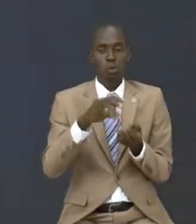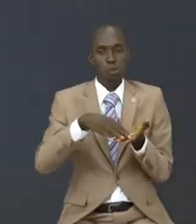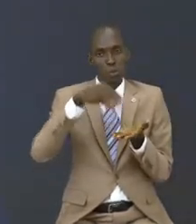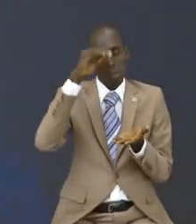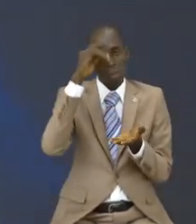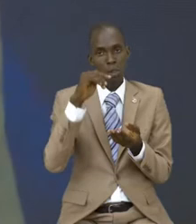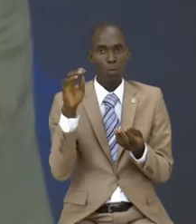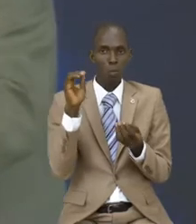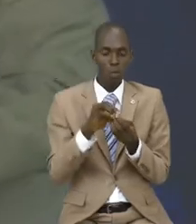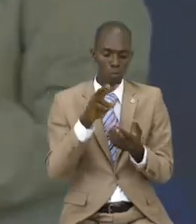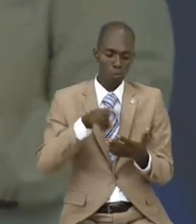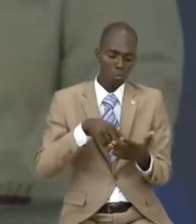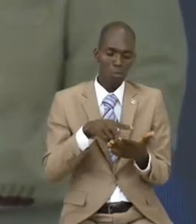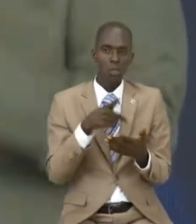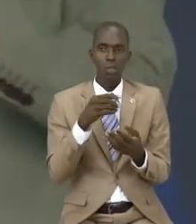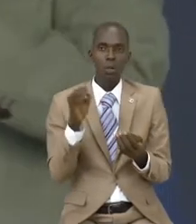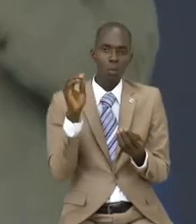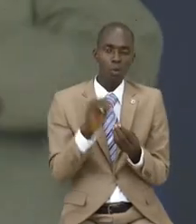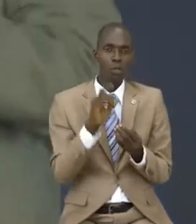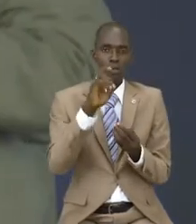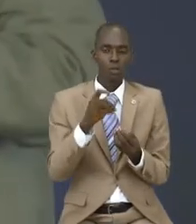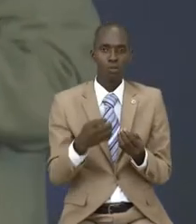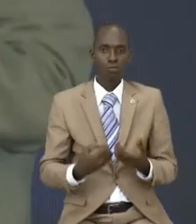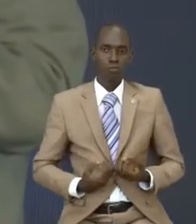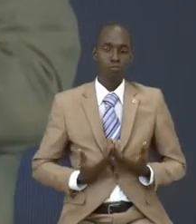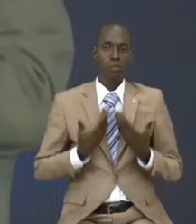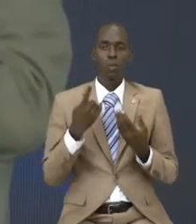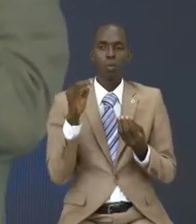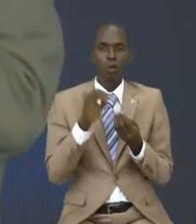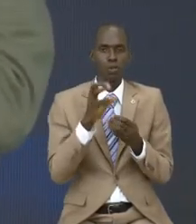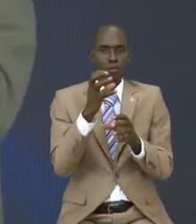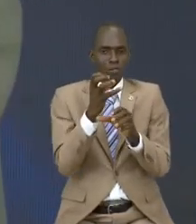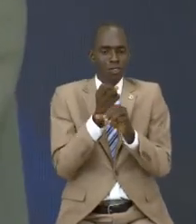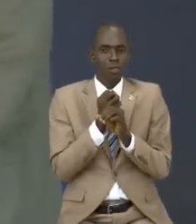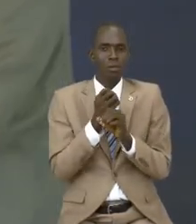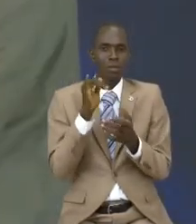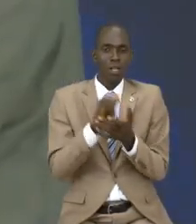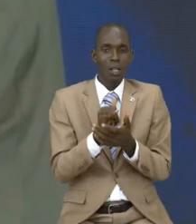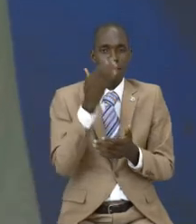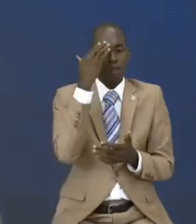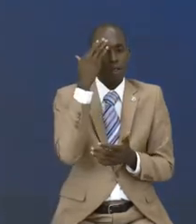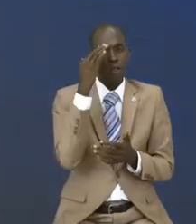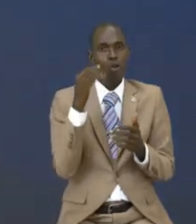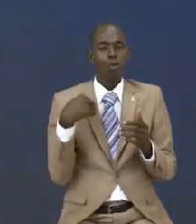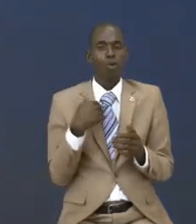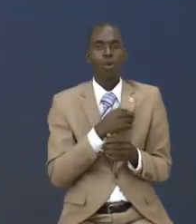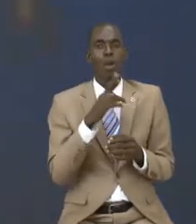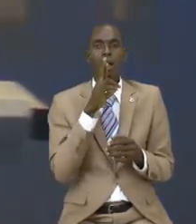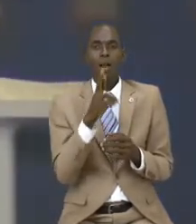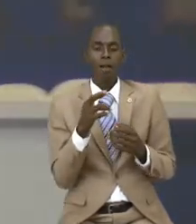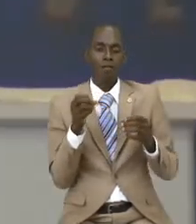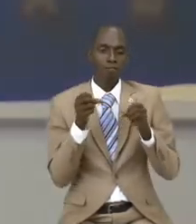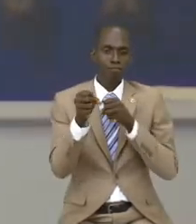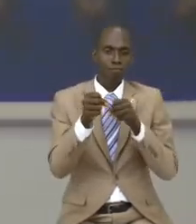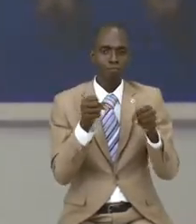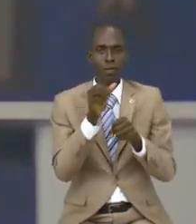and the more you imbibe, and the more you soak in that knowledge, we're fighting a war